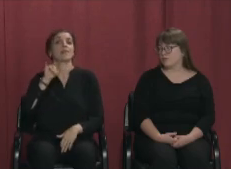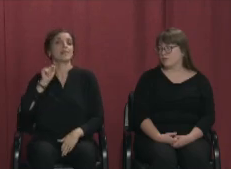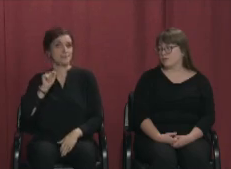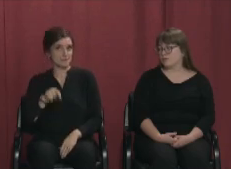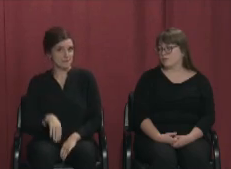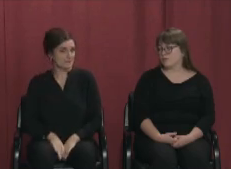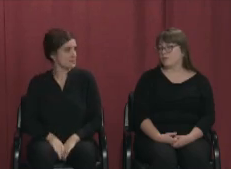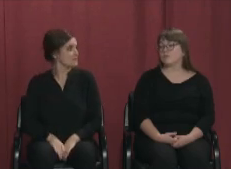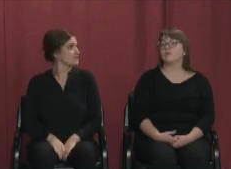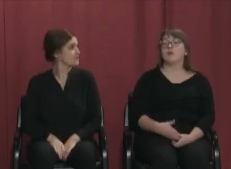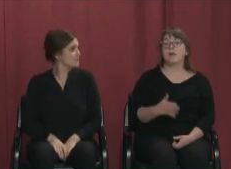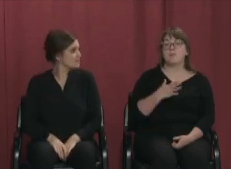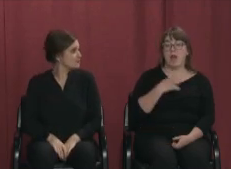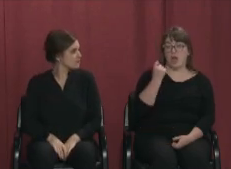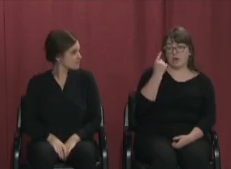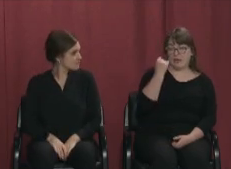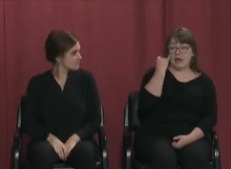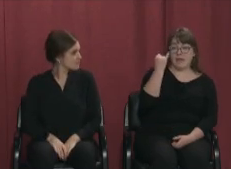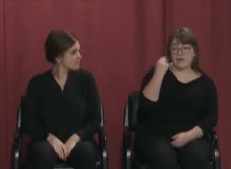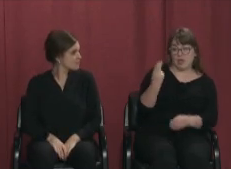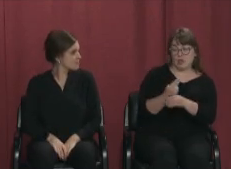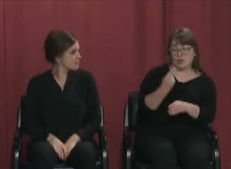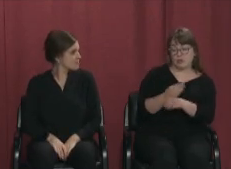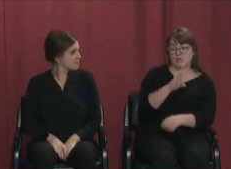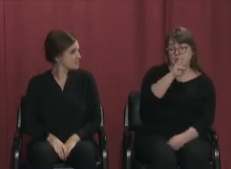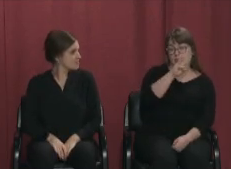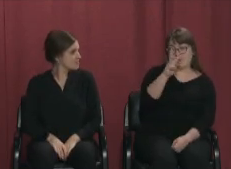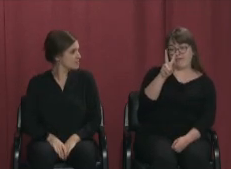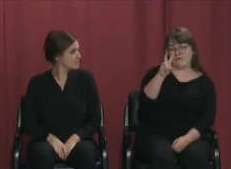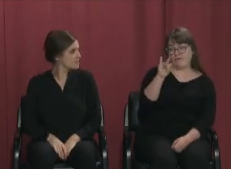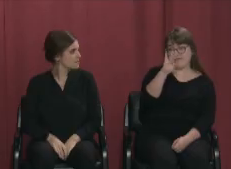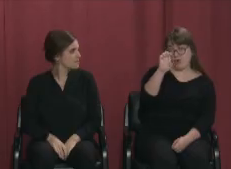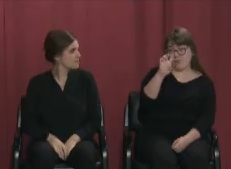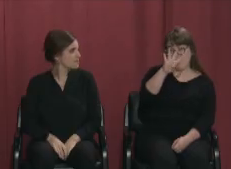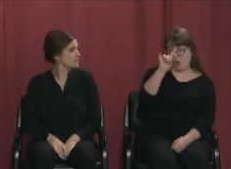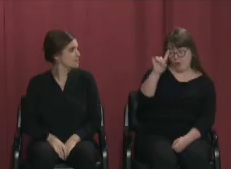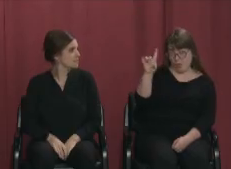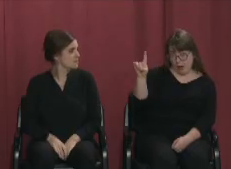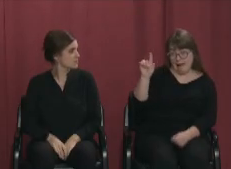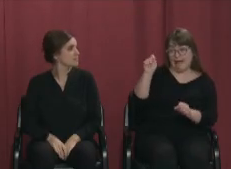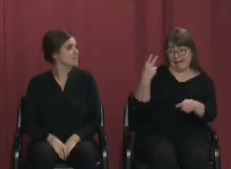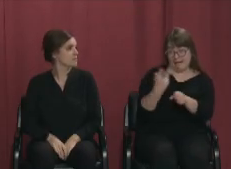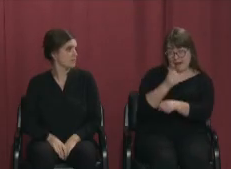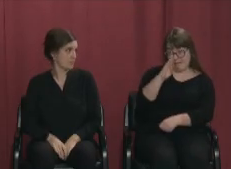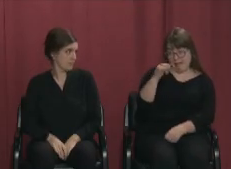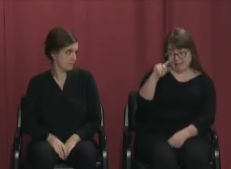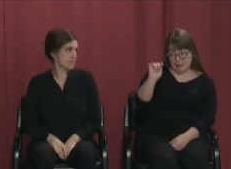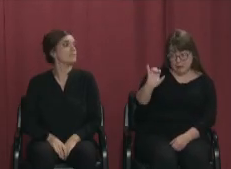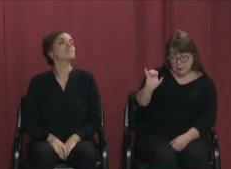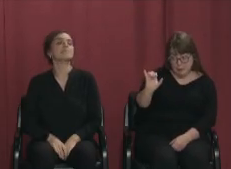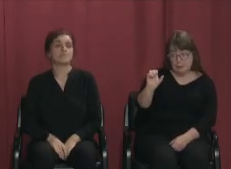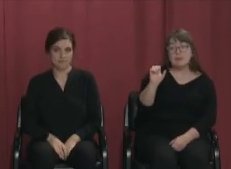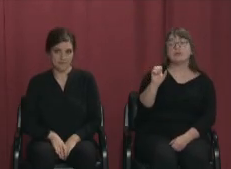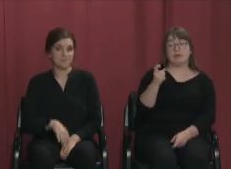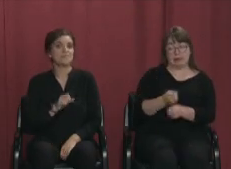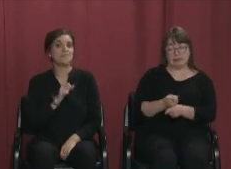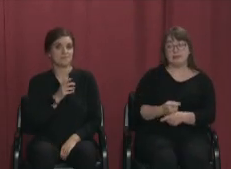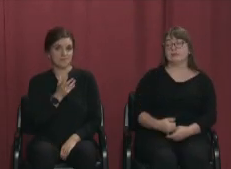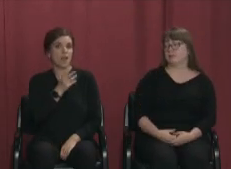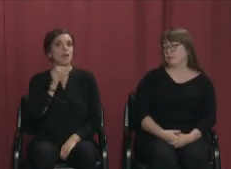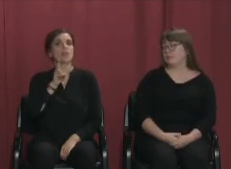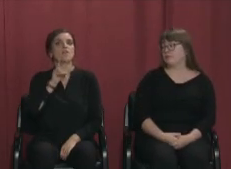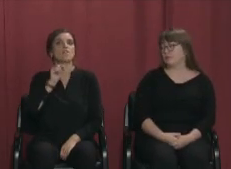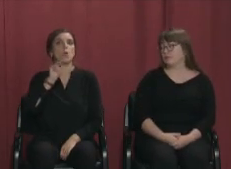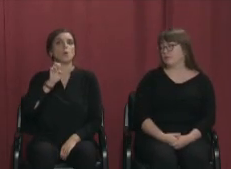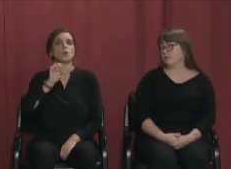into vote411.org, I could also get that information. Am I right on that? Absolutely, and at voteohio.gov. Okay. That's another